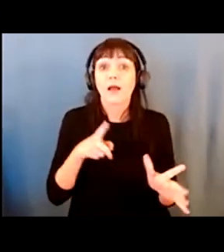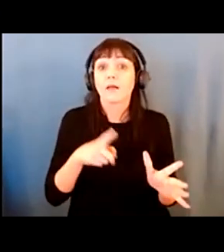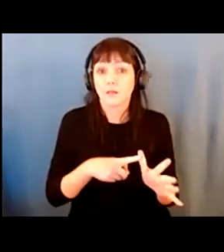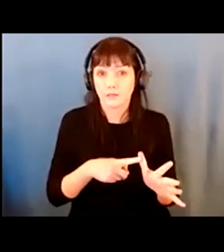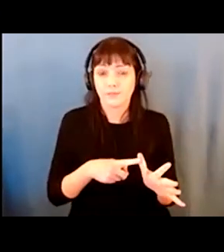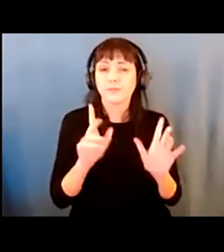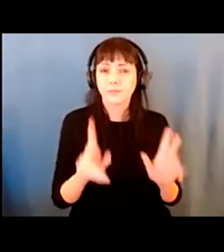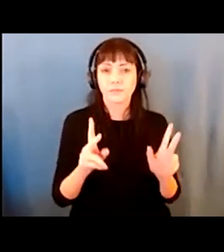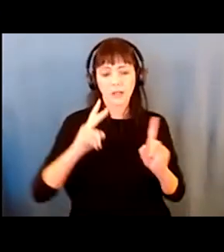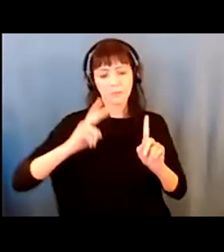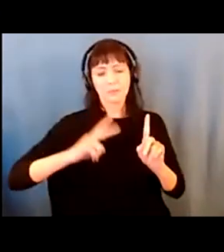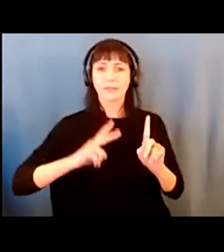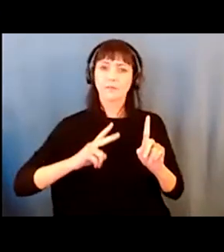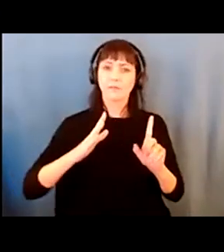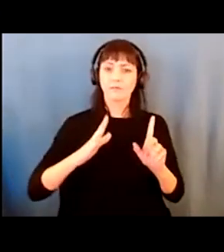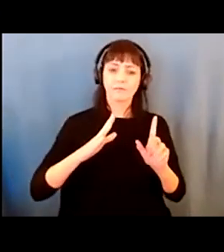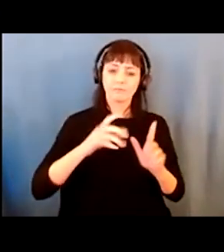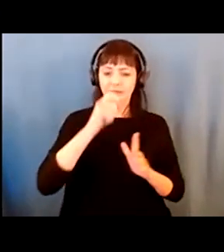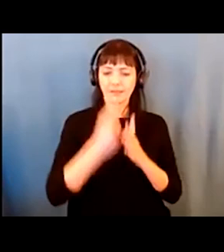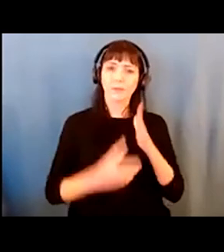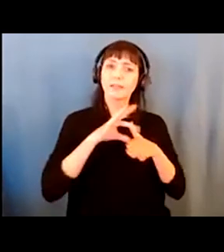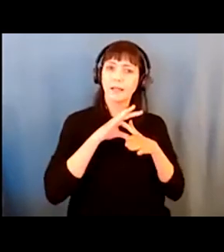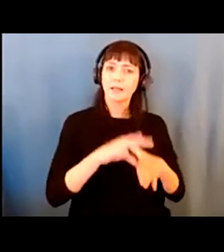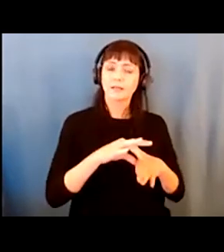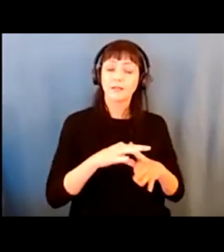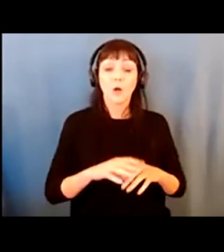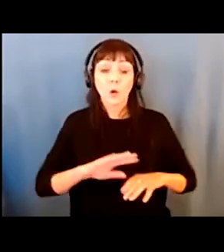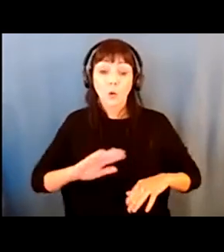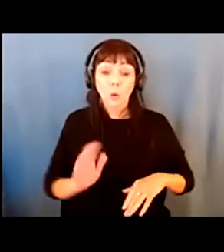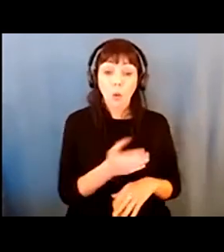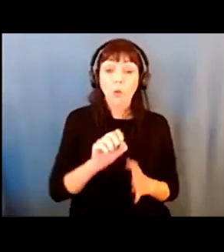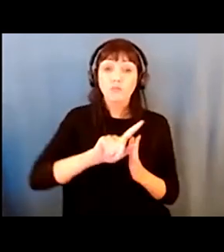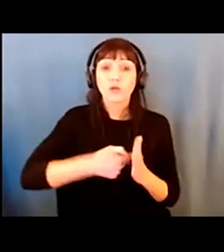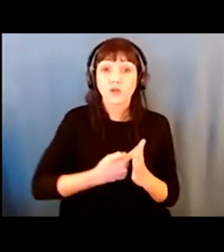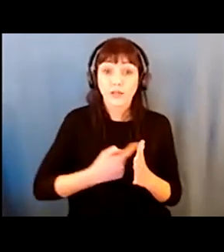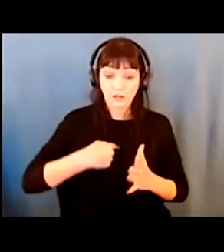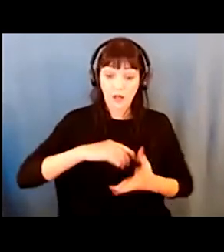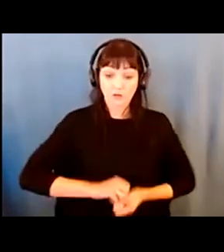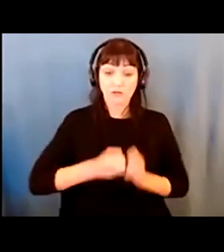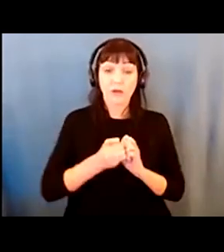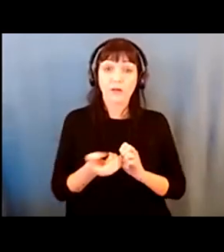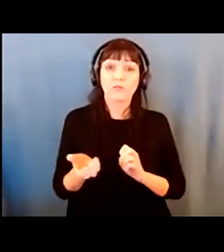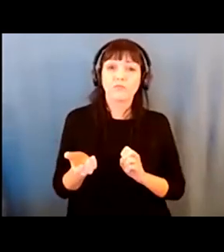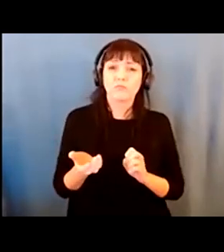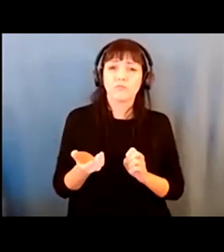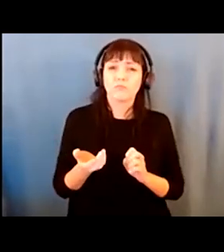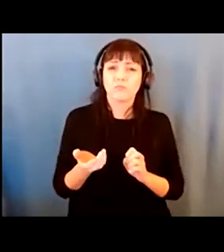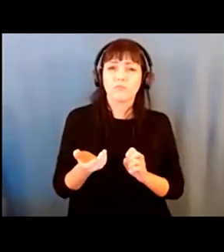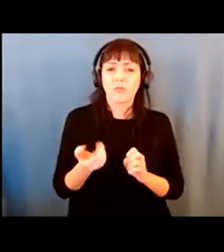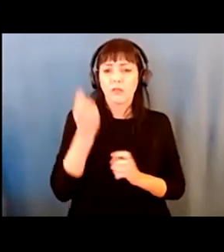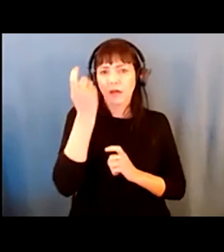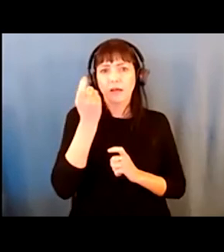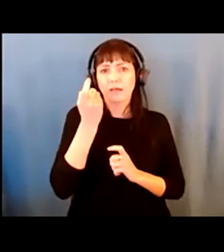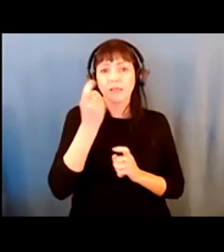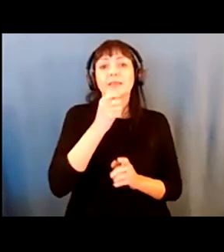perspective, you know, every project that I create comes from an accessibility point of view right from